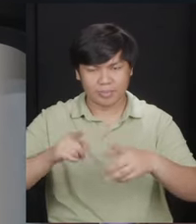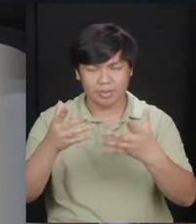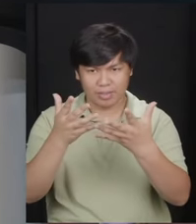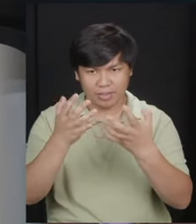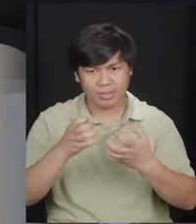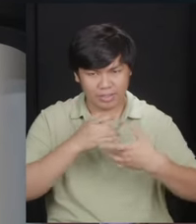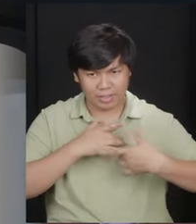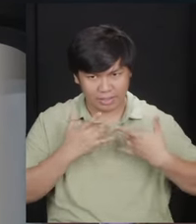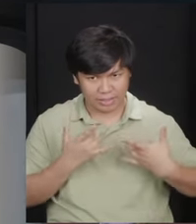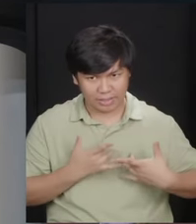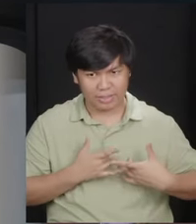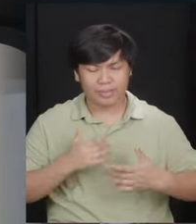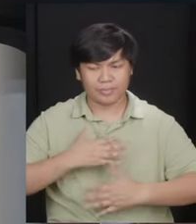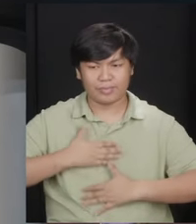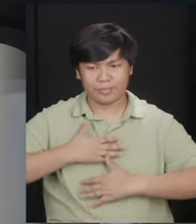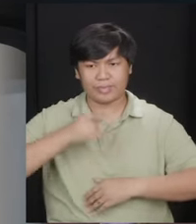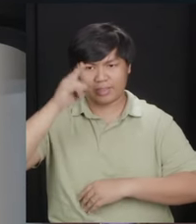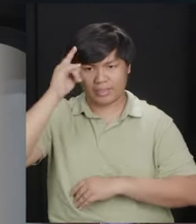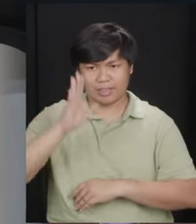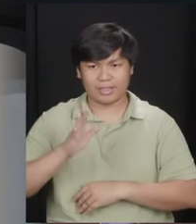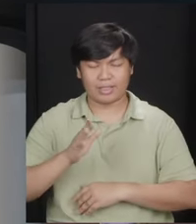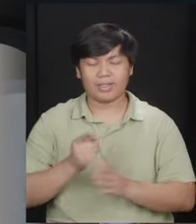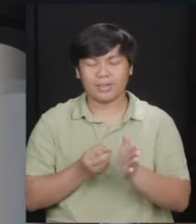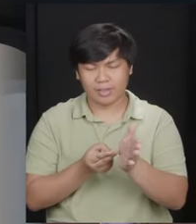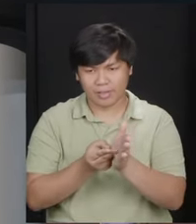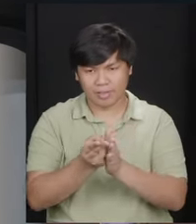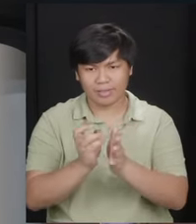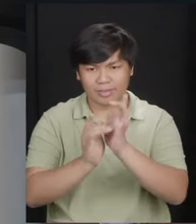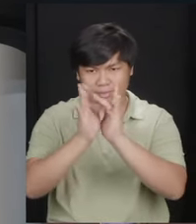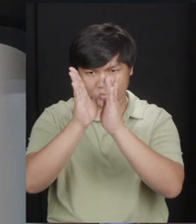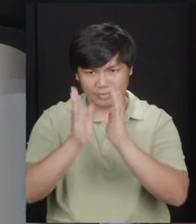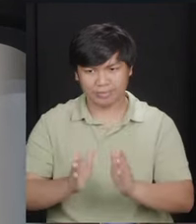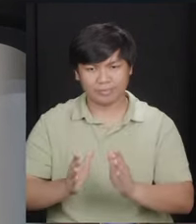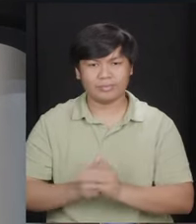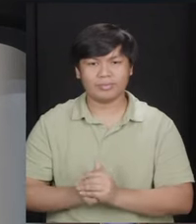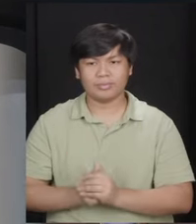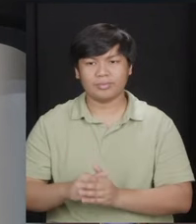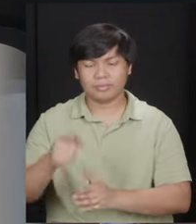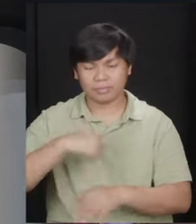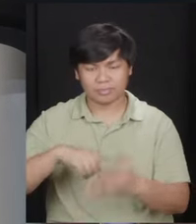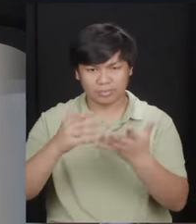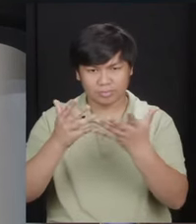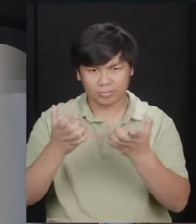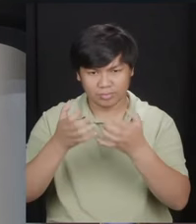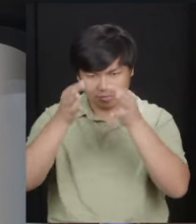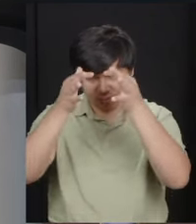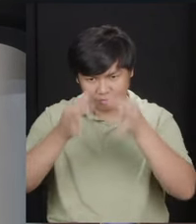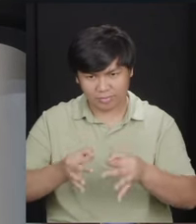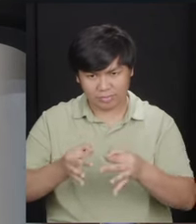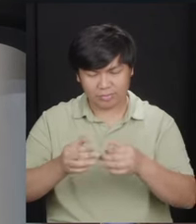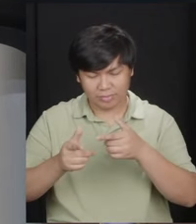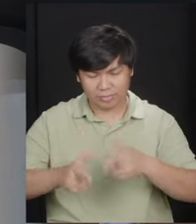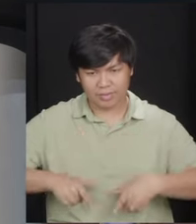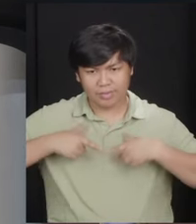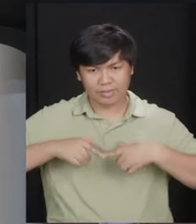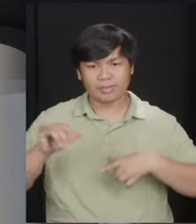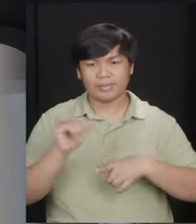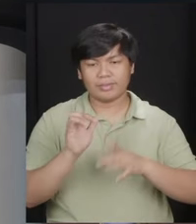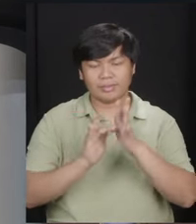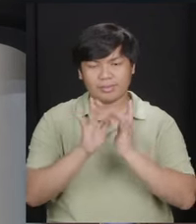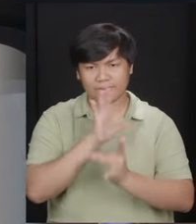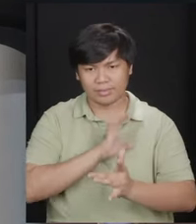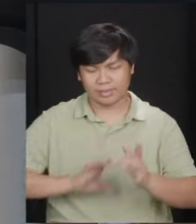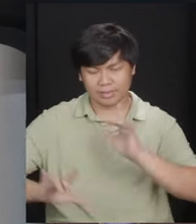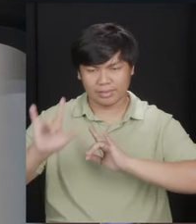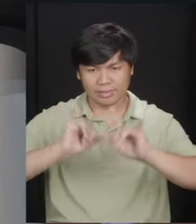desire of the heart is to please God. That's a genuine Christian. When we decide to live a life of Christ-like love,